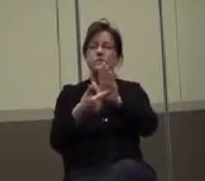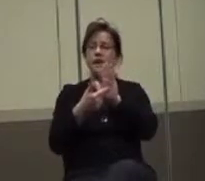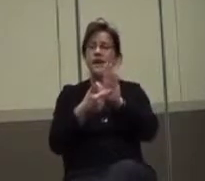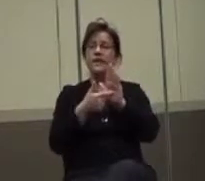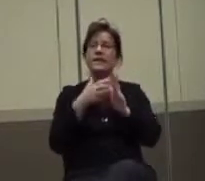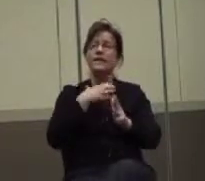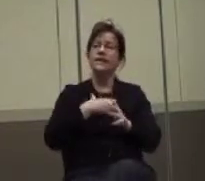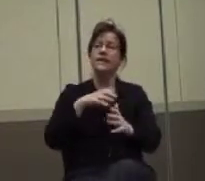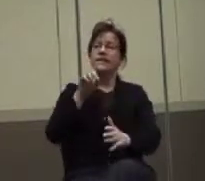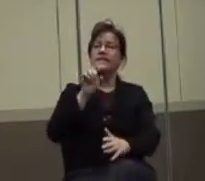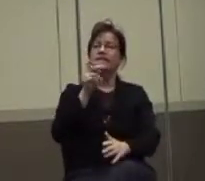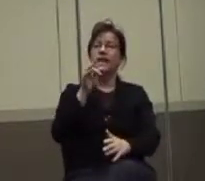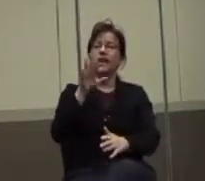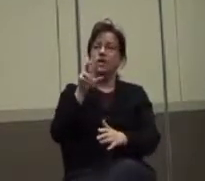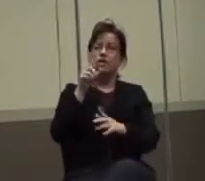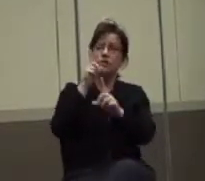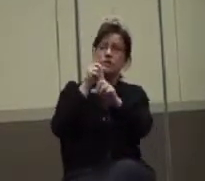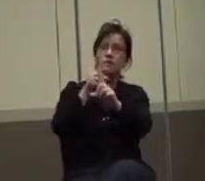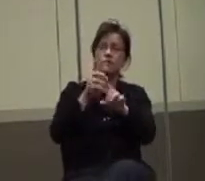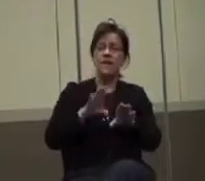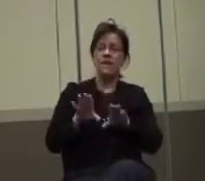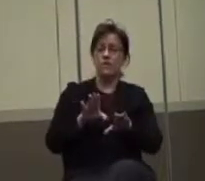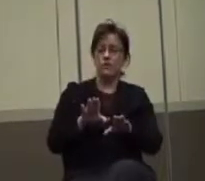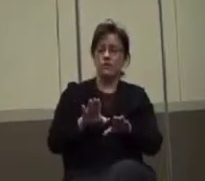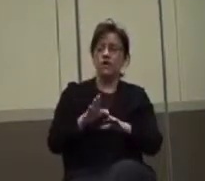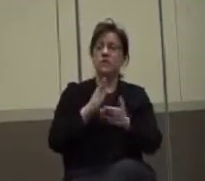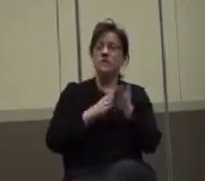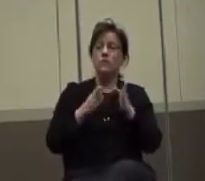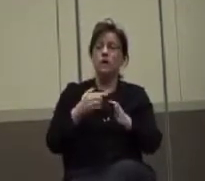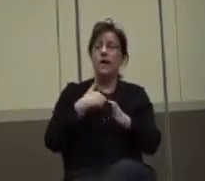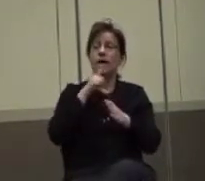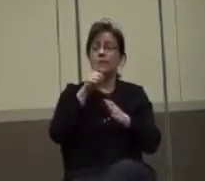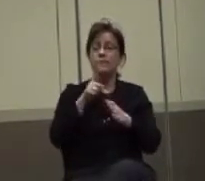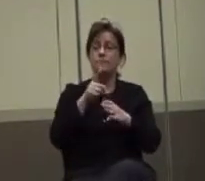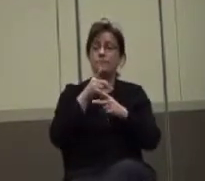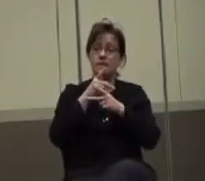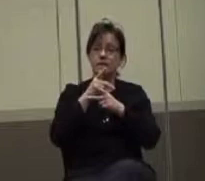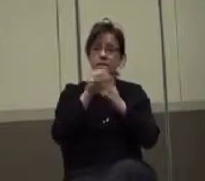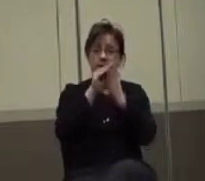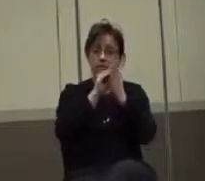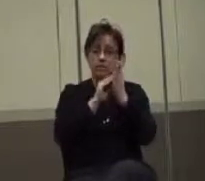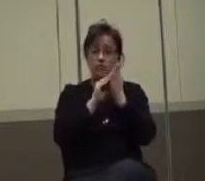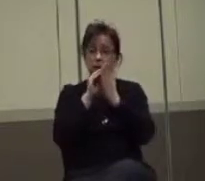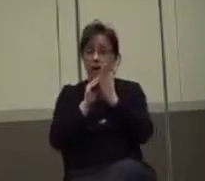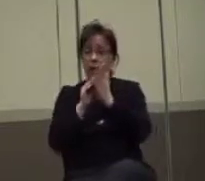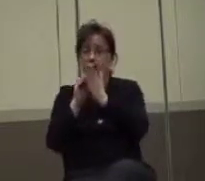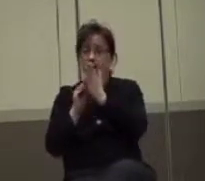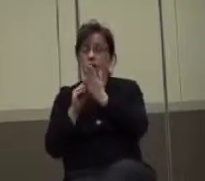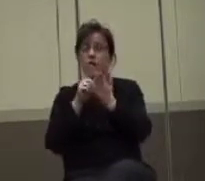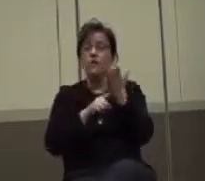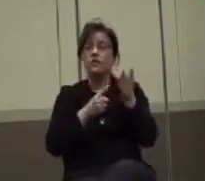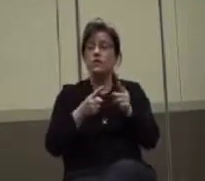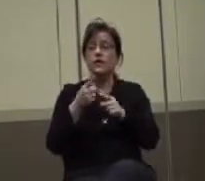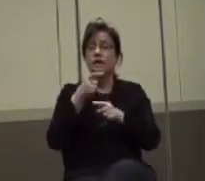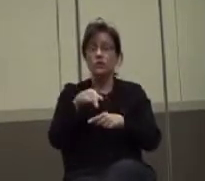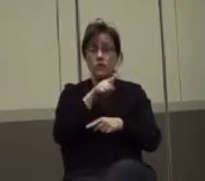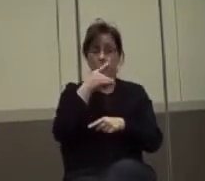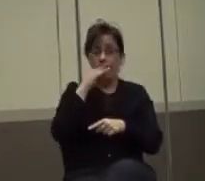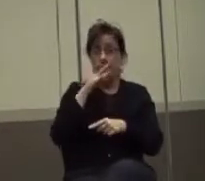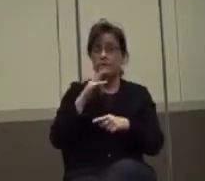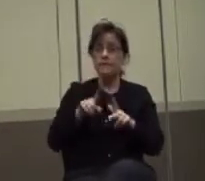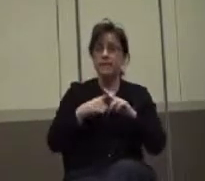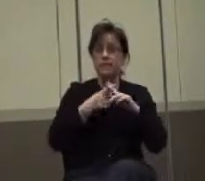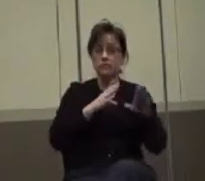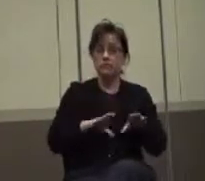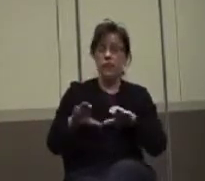But what I've got is some way that I'm actually keeping track of what's going on so that kids begin to practice the right behaviors. And